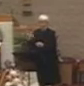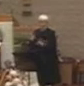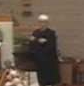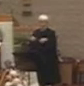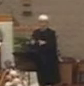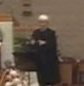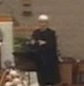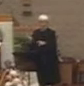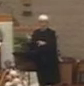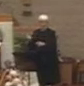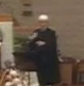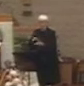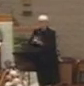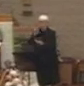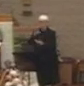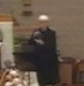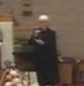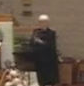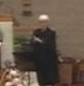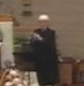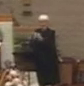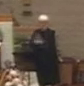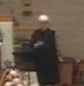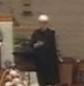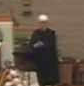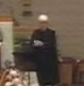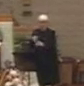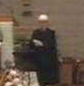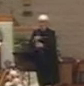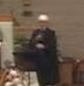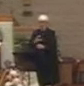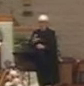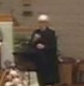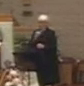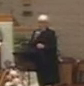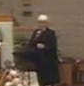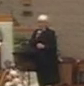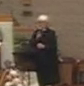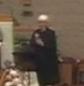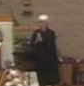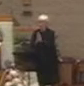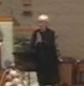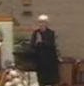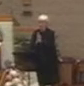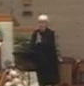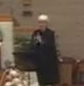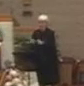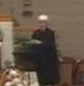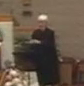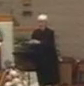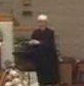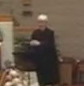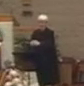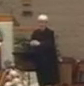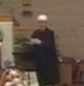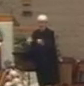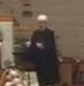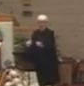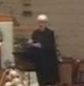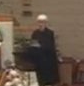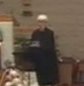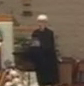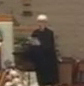opportunity not only to learn something, but to become something in Christ. So please be assured of our prayers as you begin this school